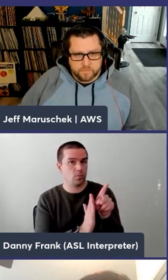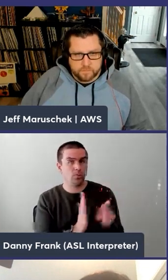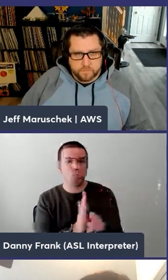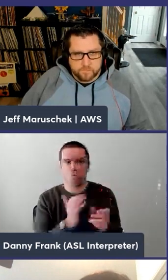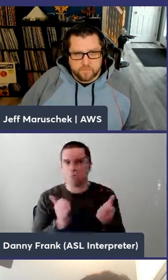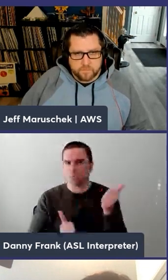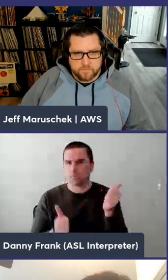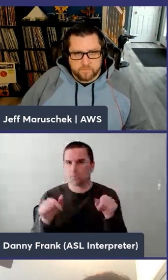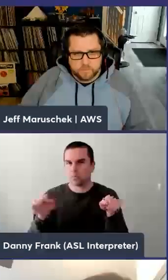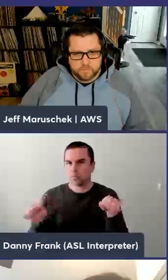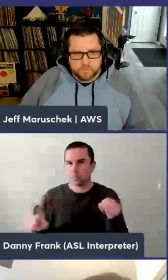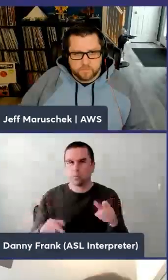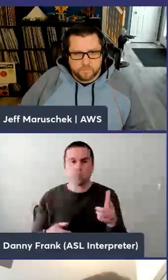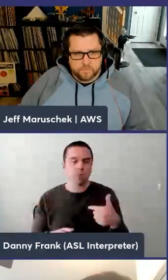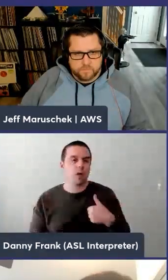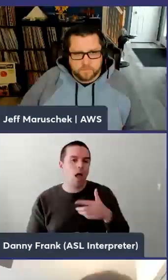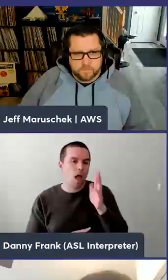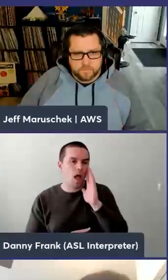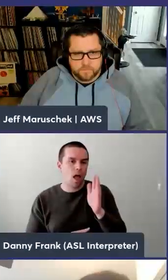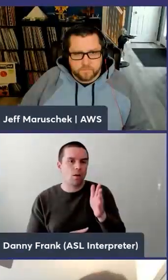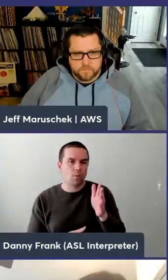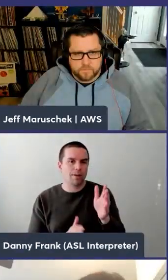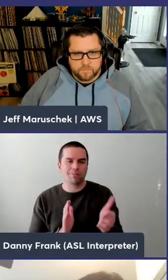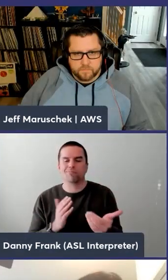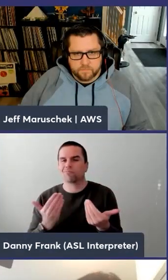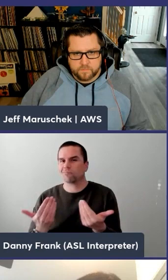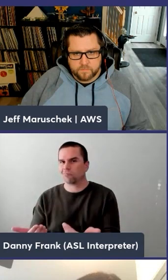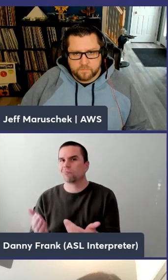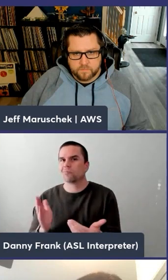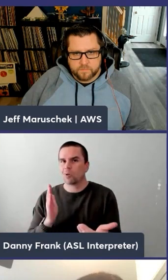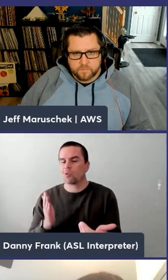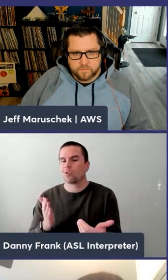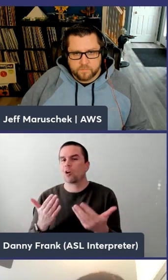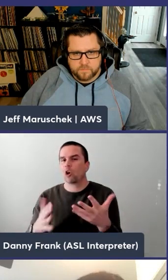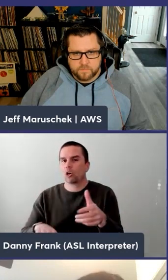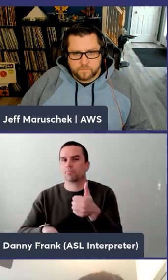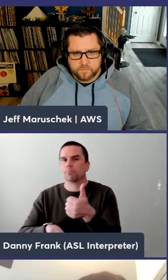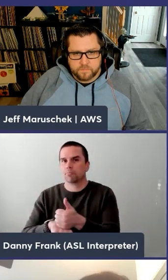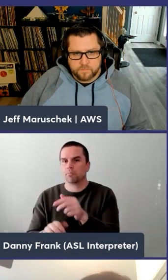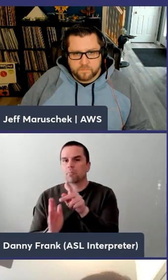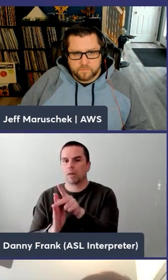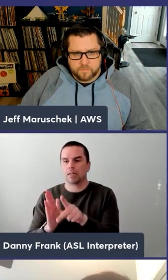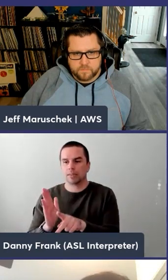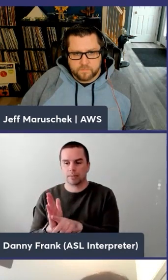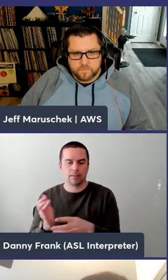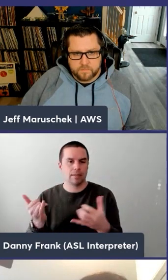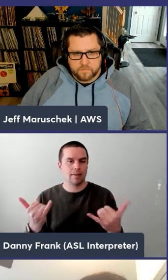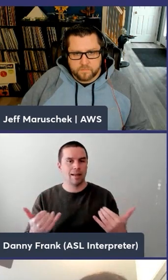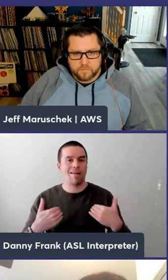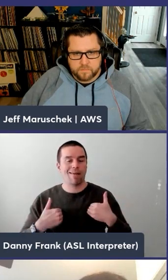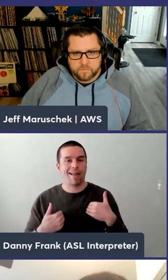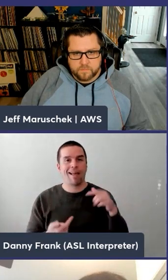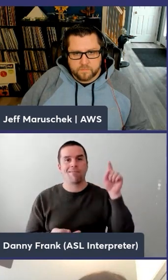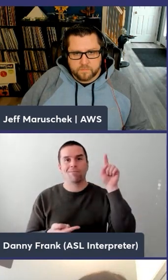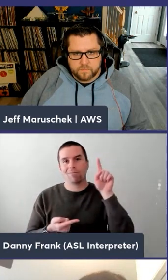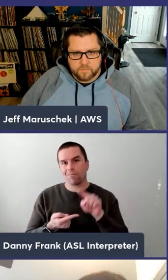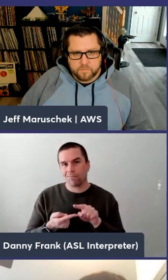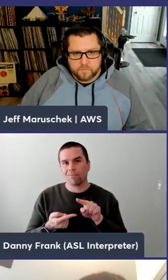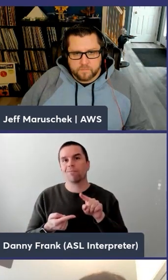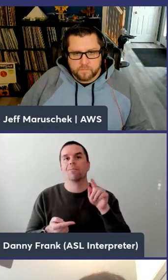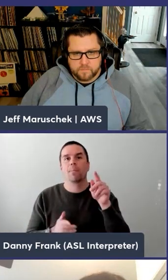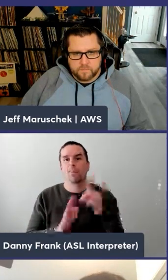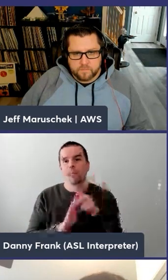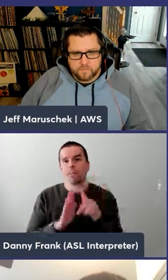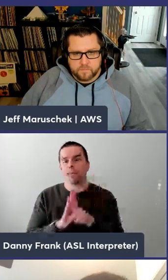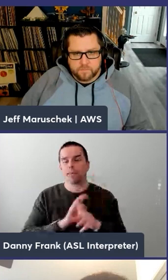is just attach it to an existing policy so that I have fewer policies now to configure and manage, right?